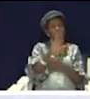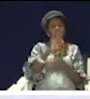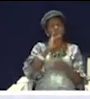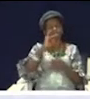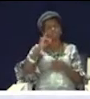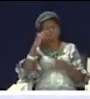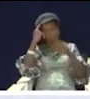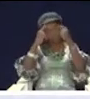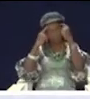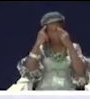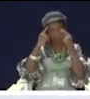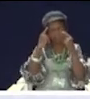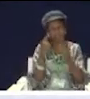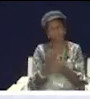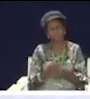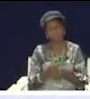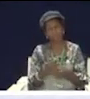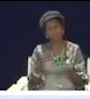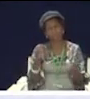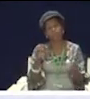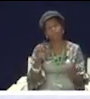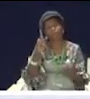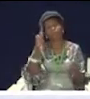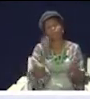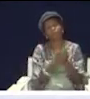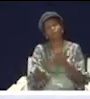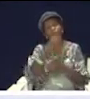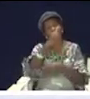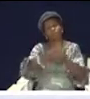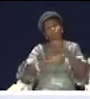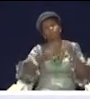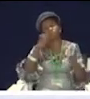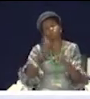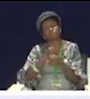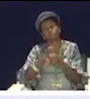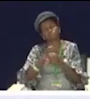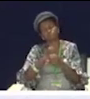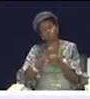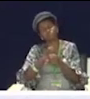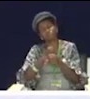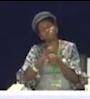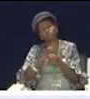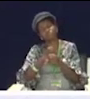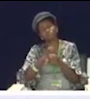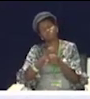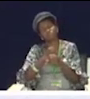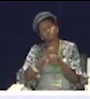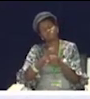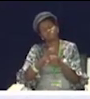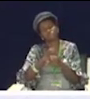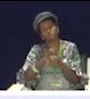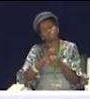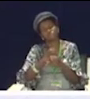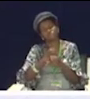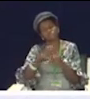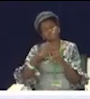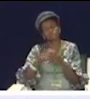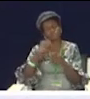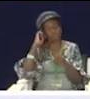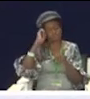1,000 years in his own